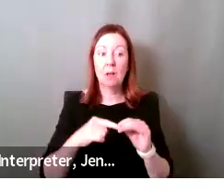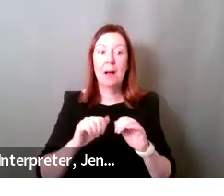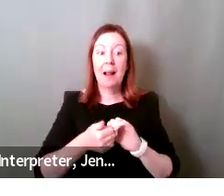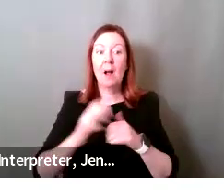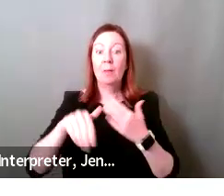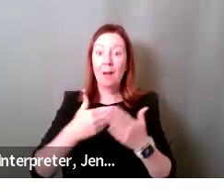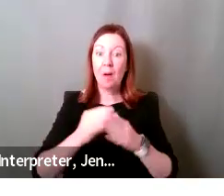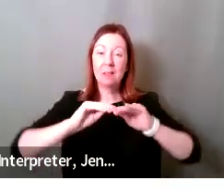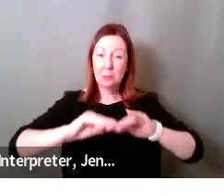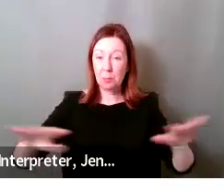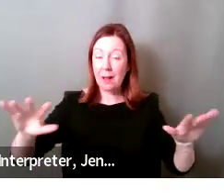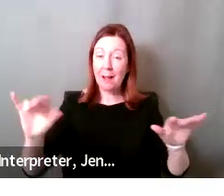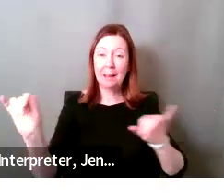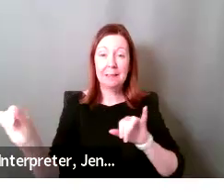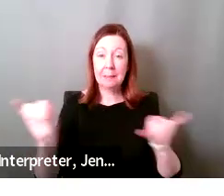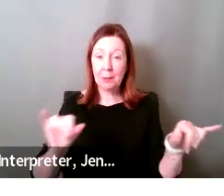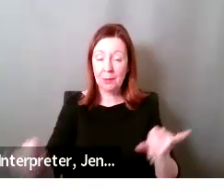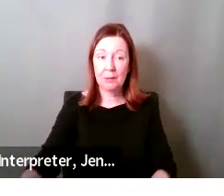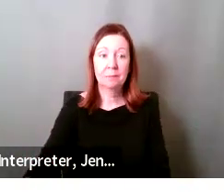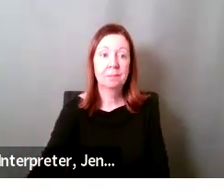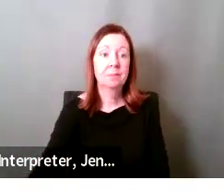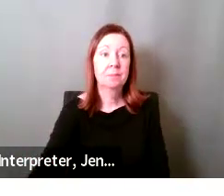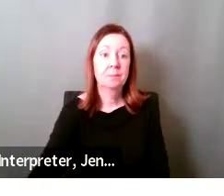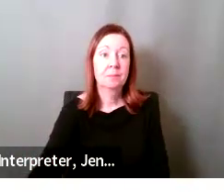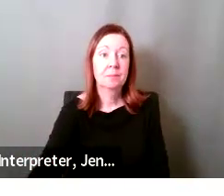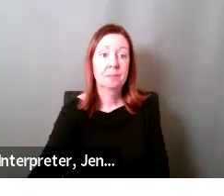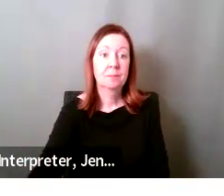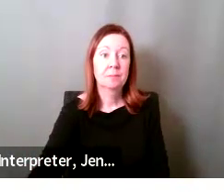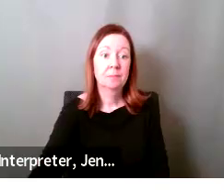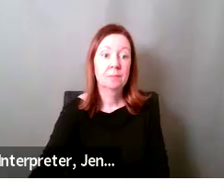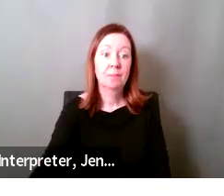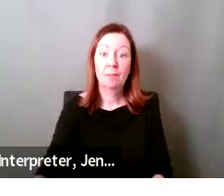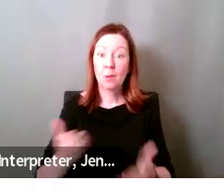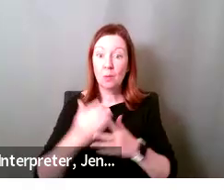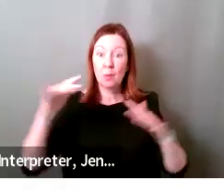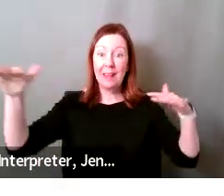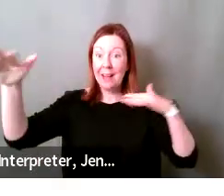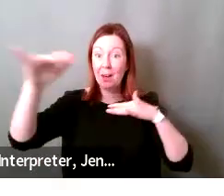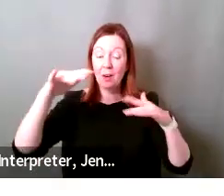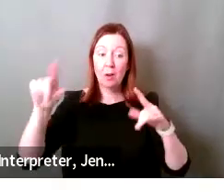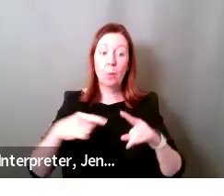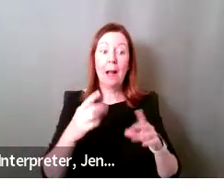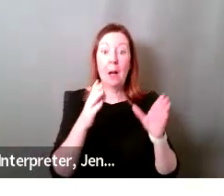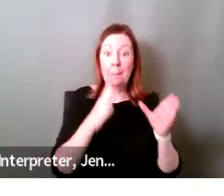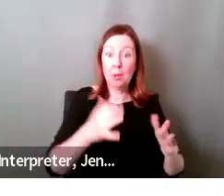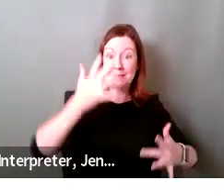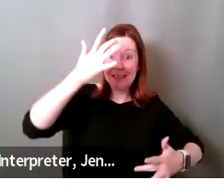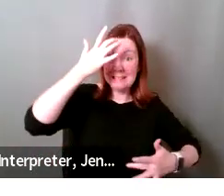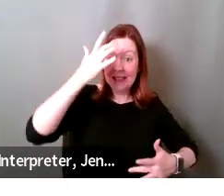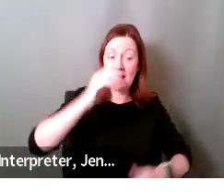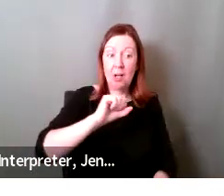they all spread in similar ways. So, primarily through the air, when an infected person